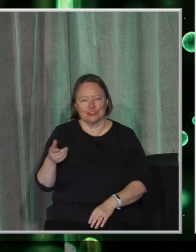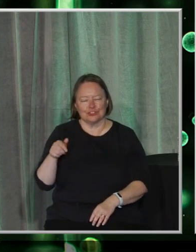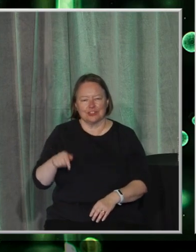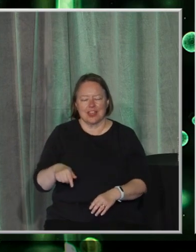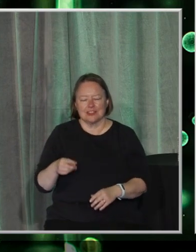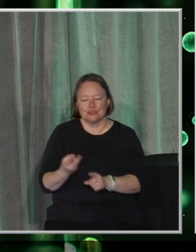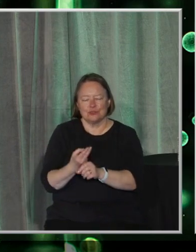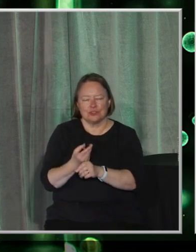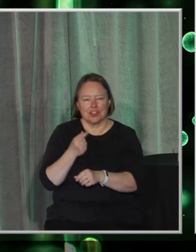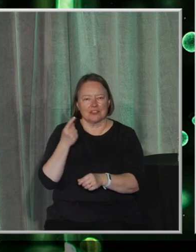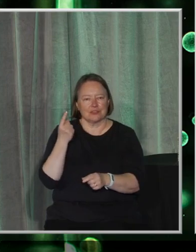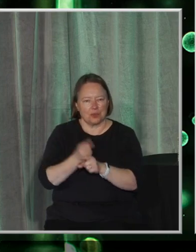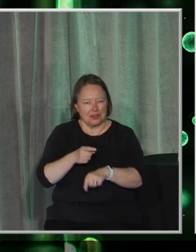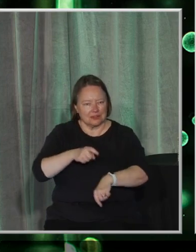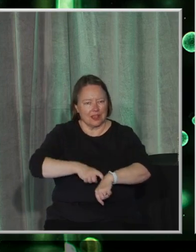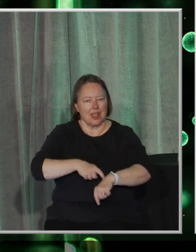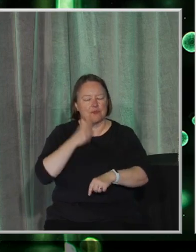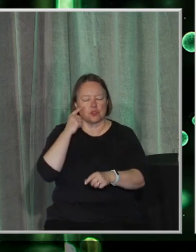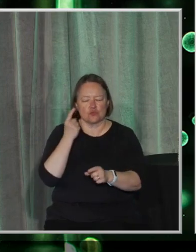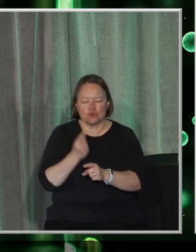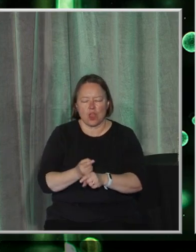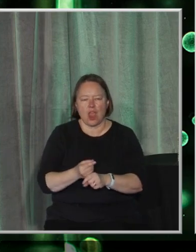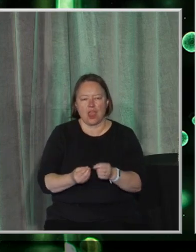right time and for the right crop.